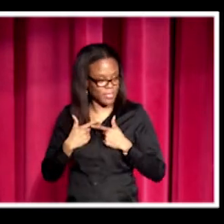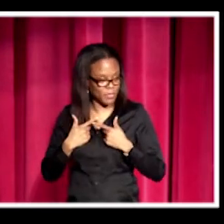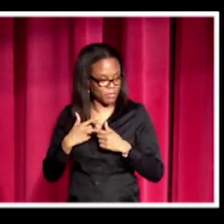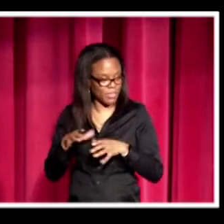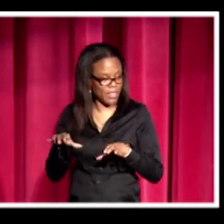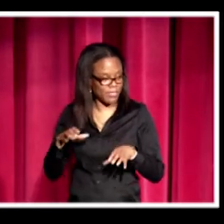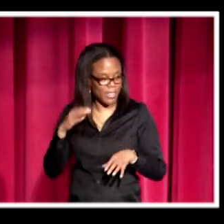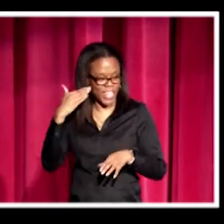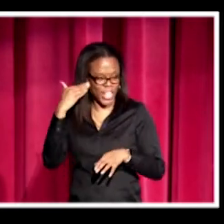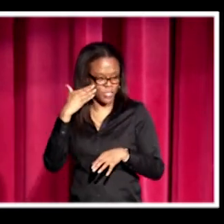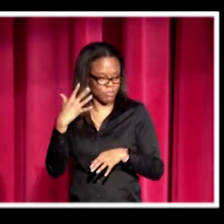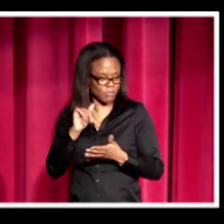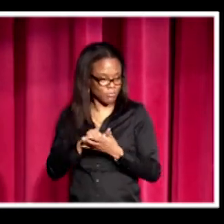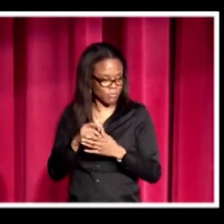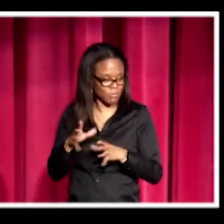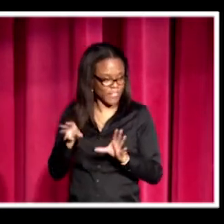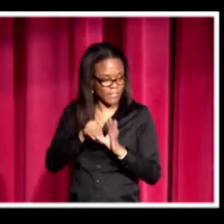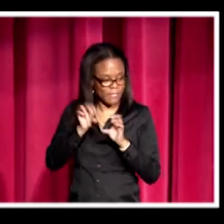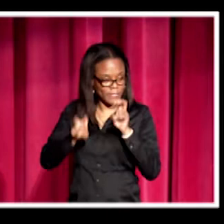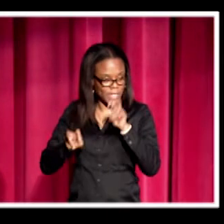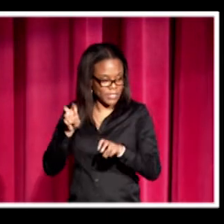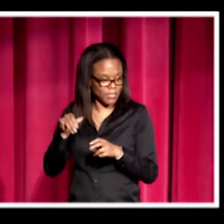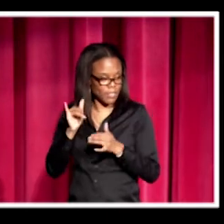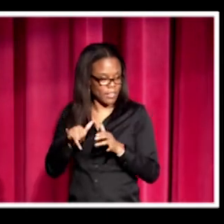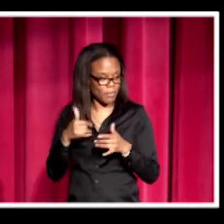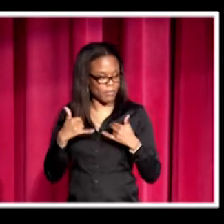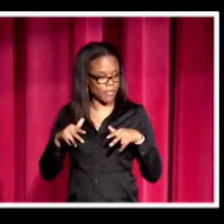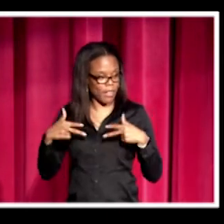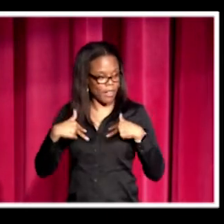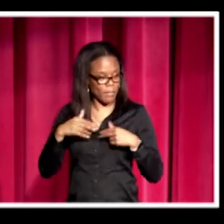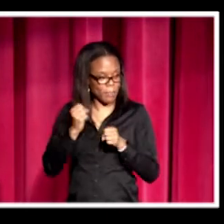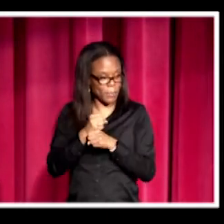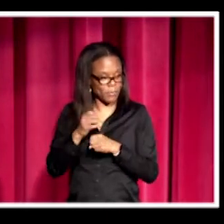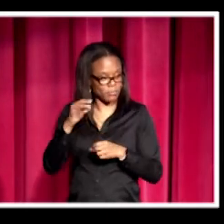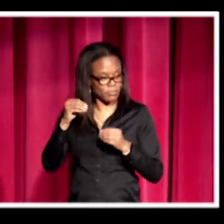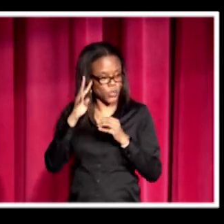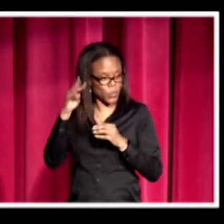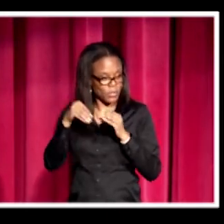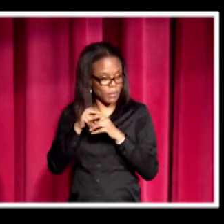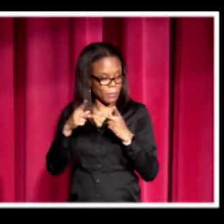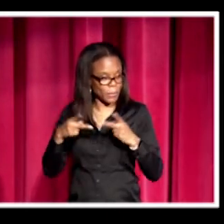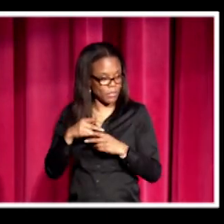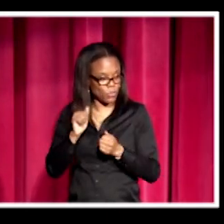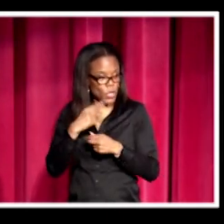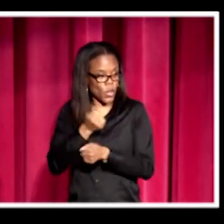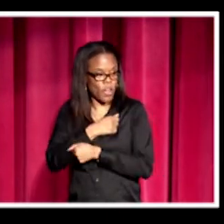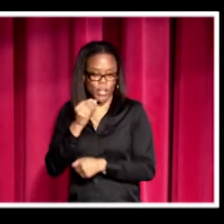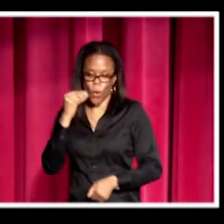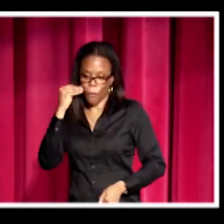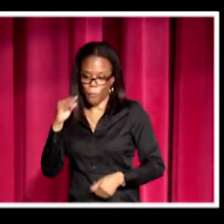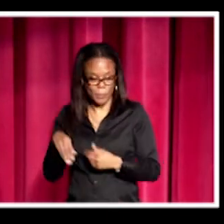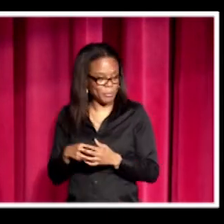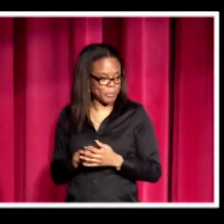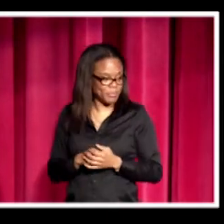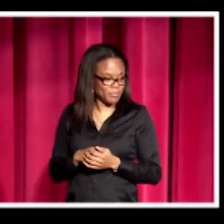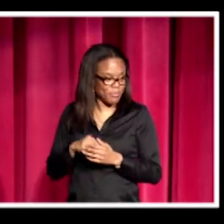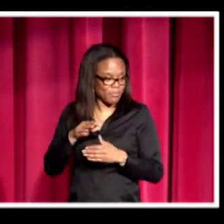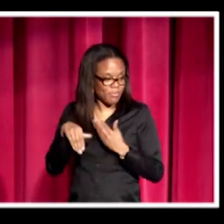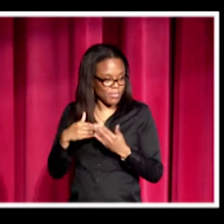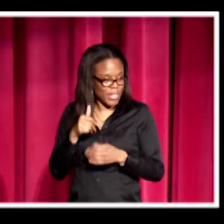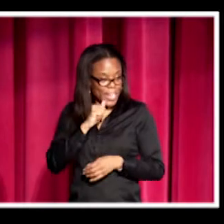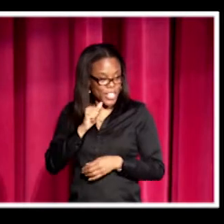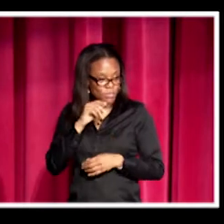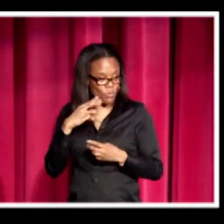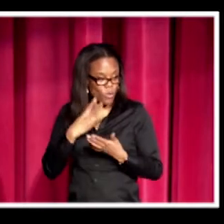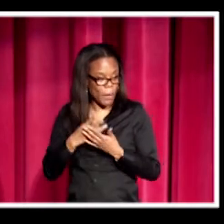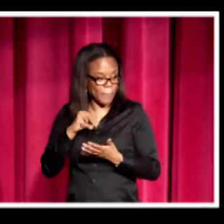the investment they have made in creating the place we all love to call home. Aging well means living well,